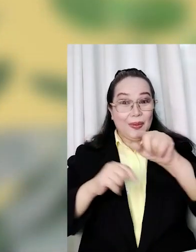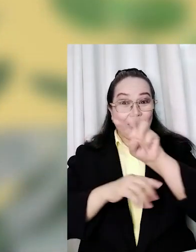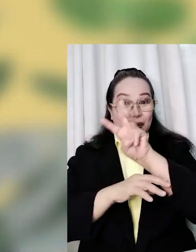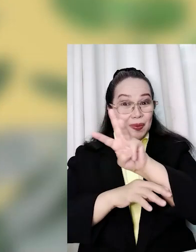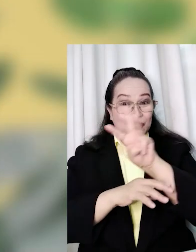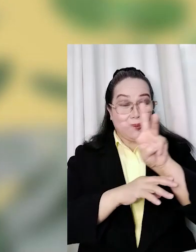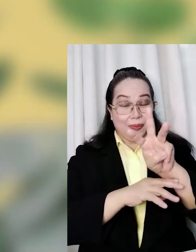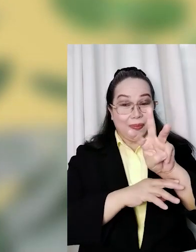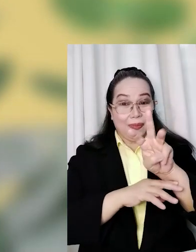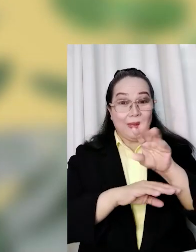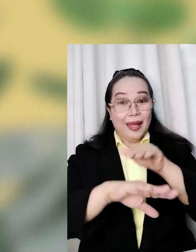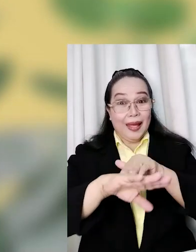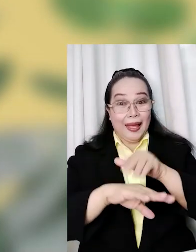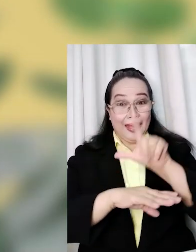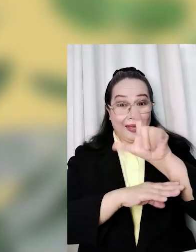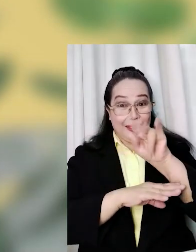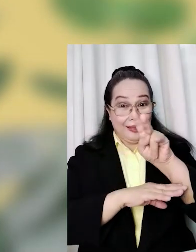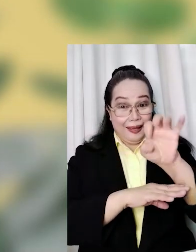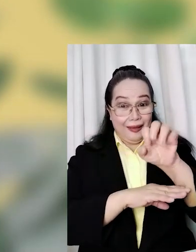at